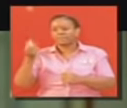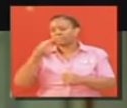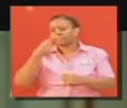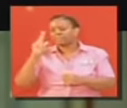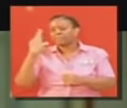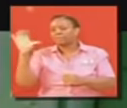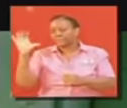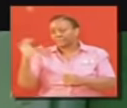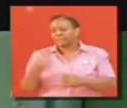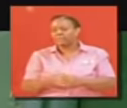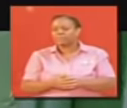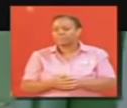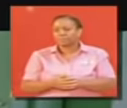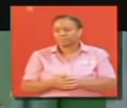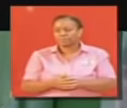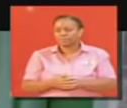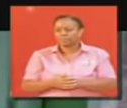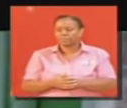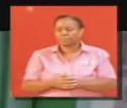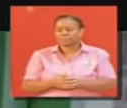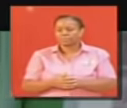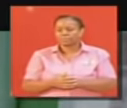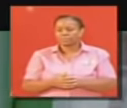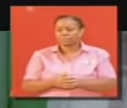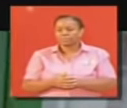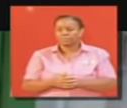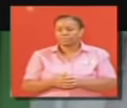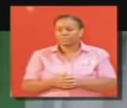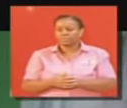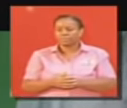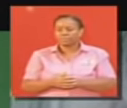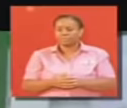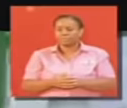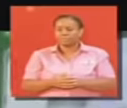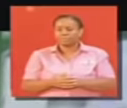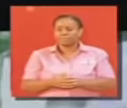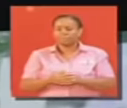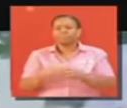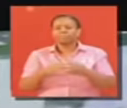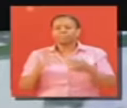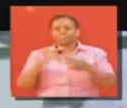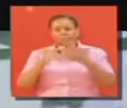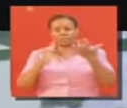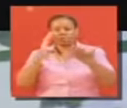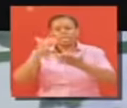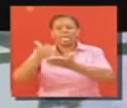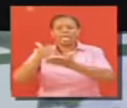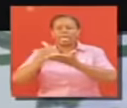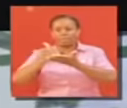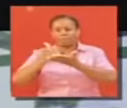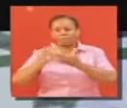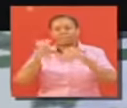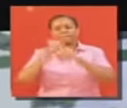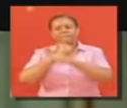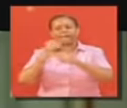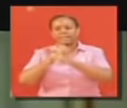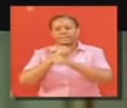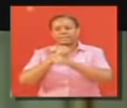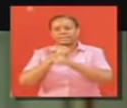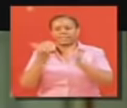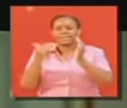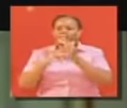need you to help us with this fight. To those suffering with predisposing health conditions like